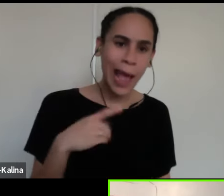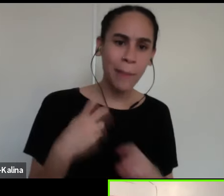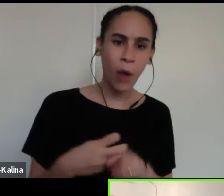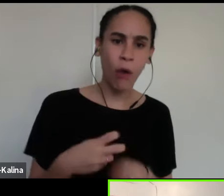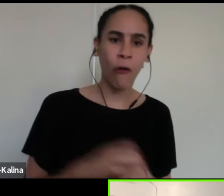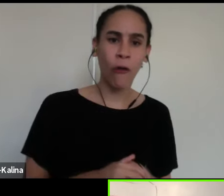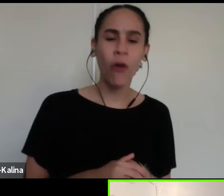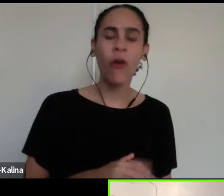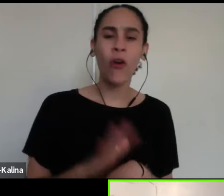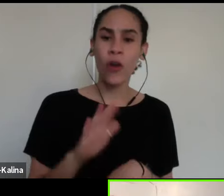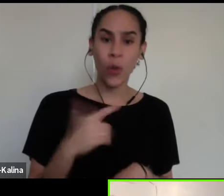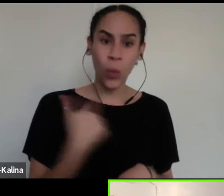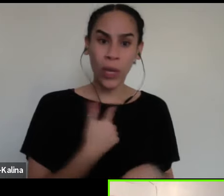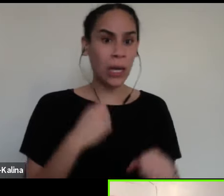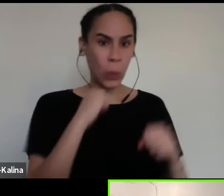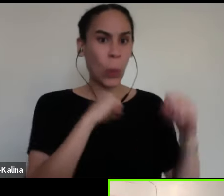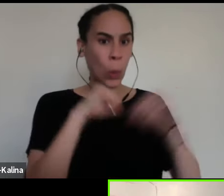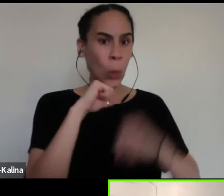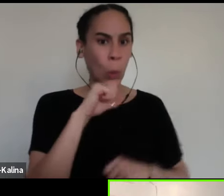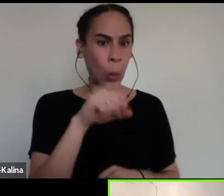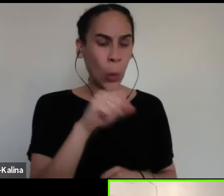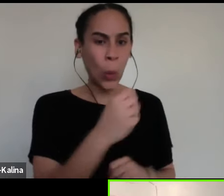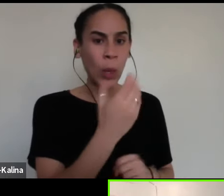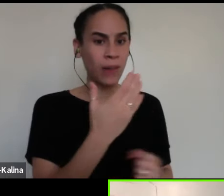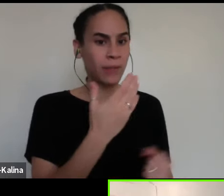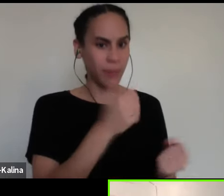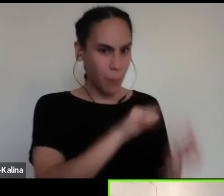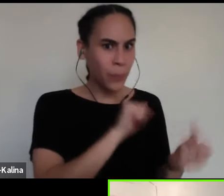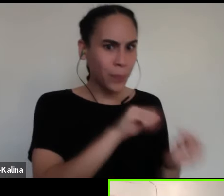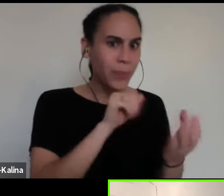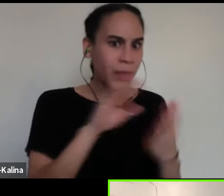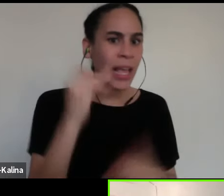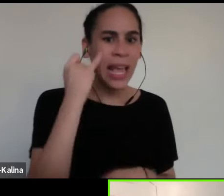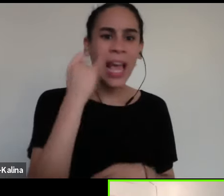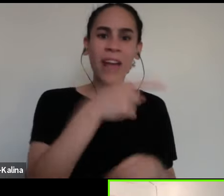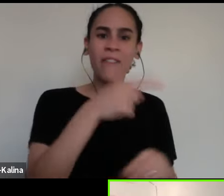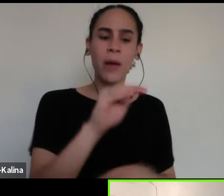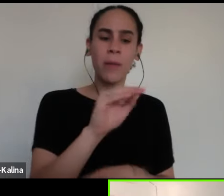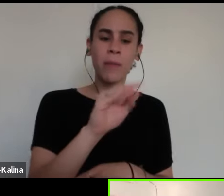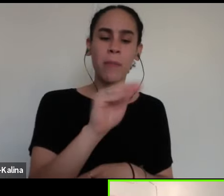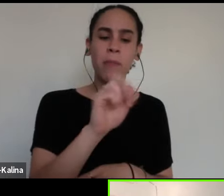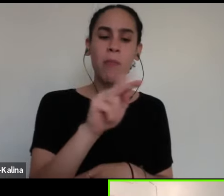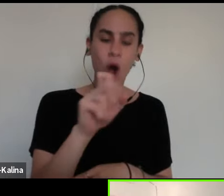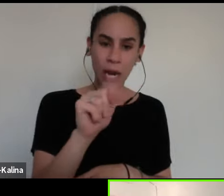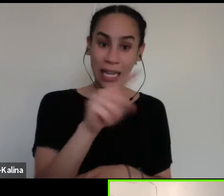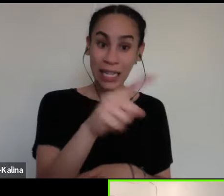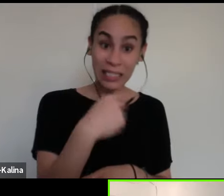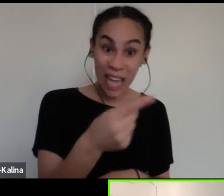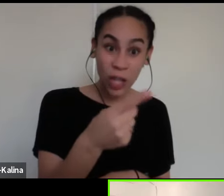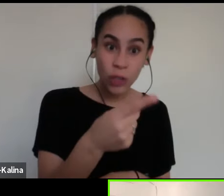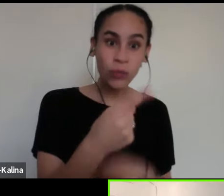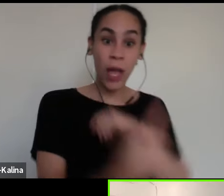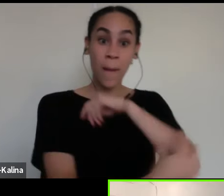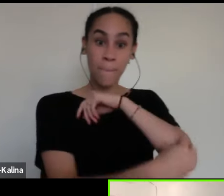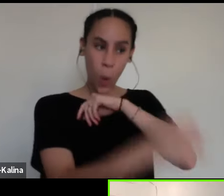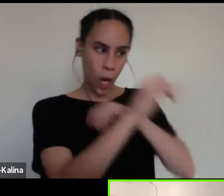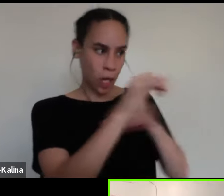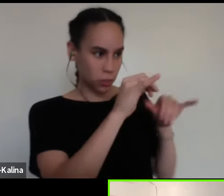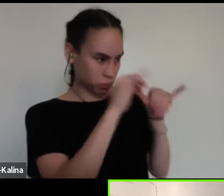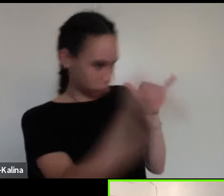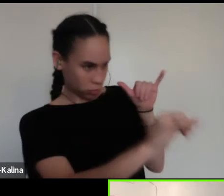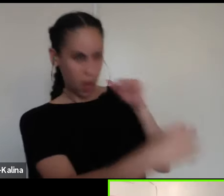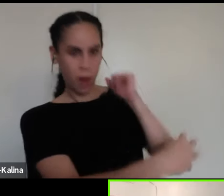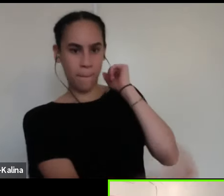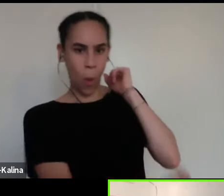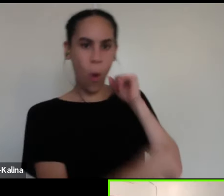odds. Like if market forces tell you anything, it's, you know, the poor stay poor and the rich get richer. Like that is sort of the market system that we've